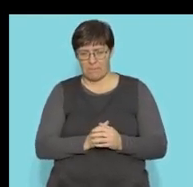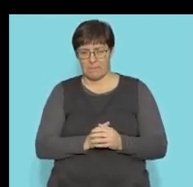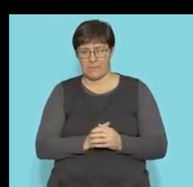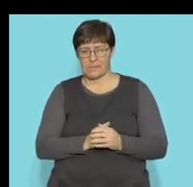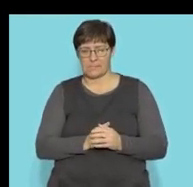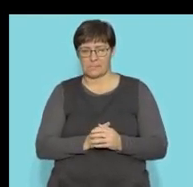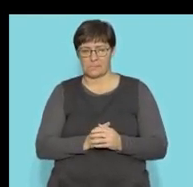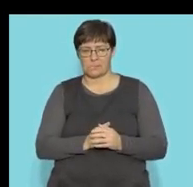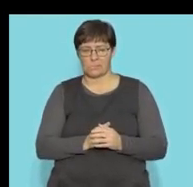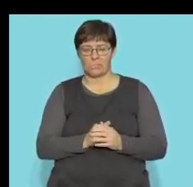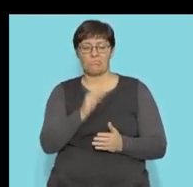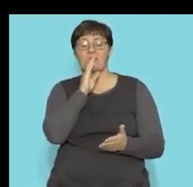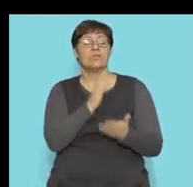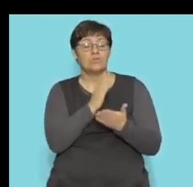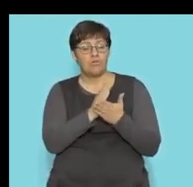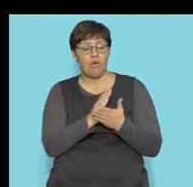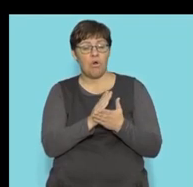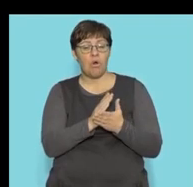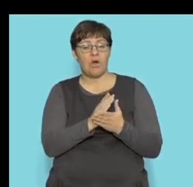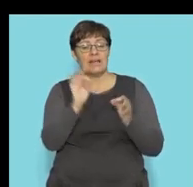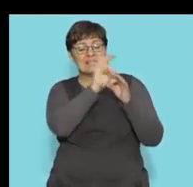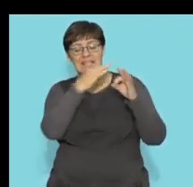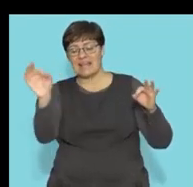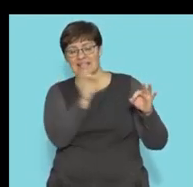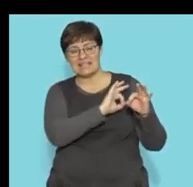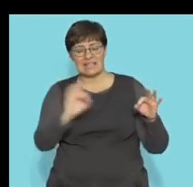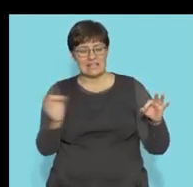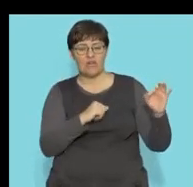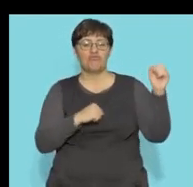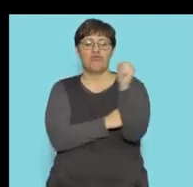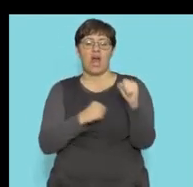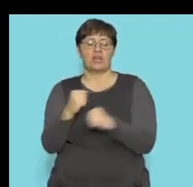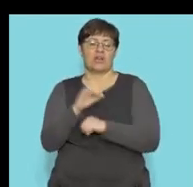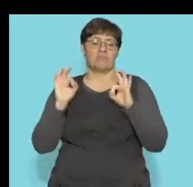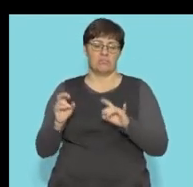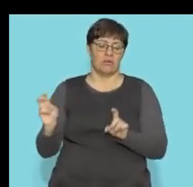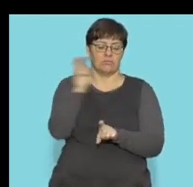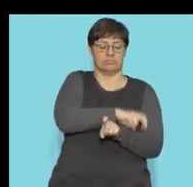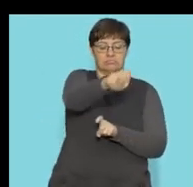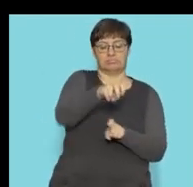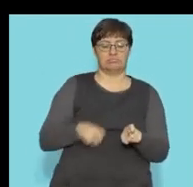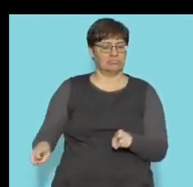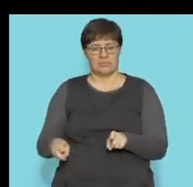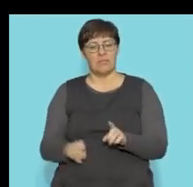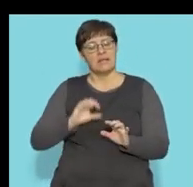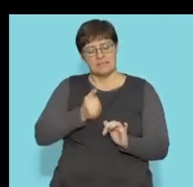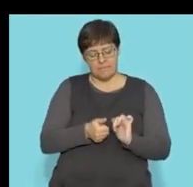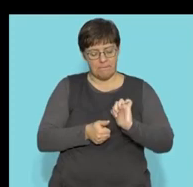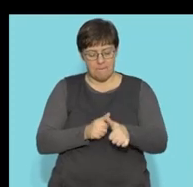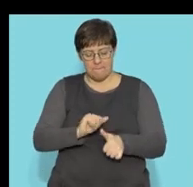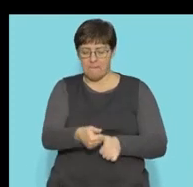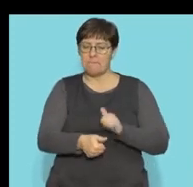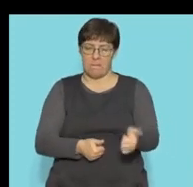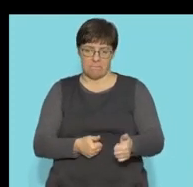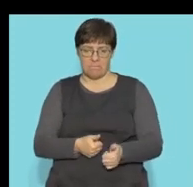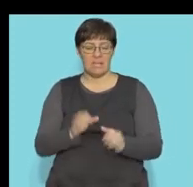of sentences are logically structured. They don't jump around. Keep the sentences short.